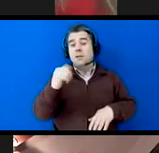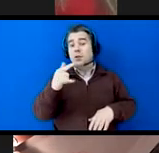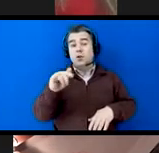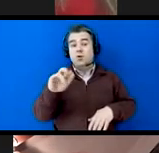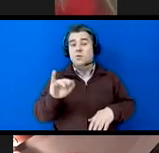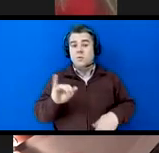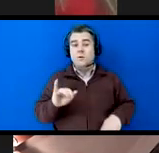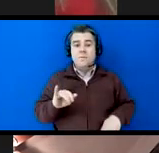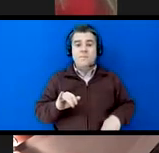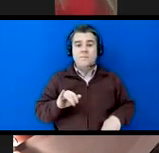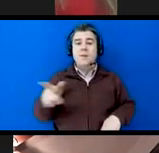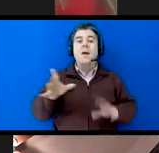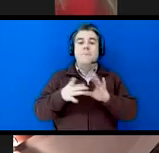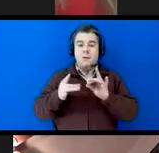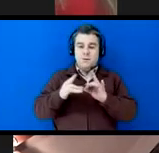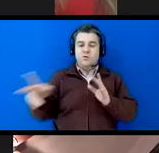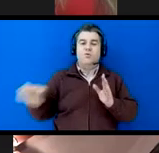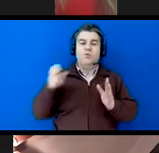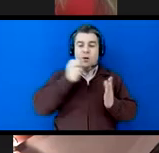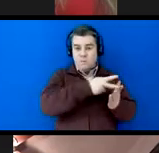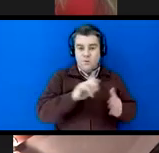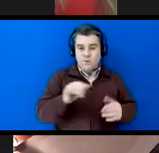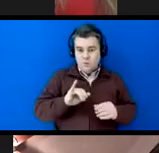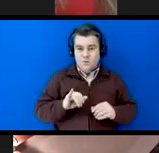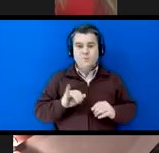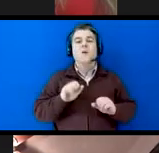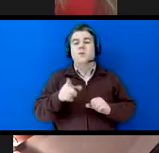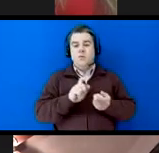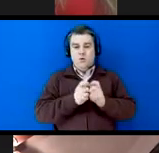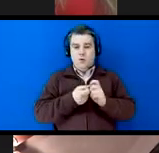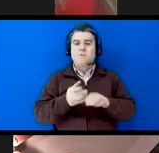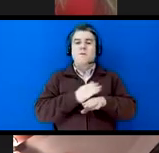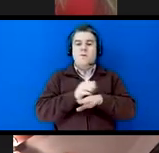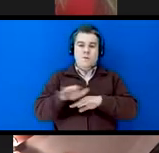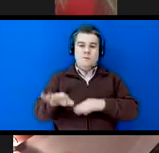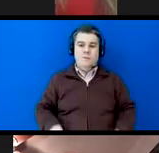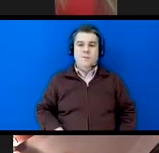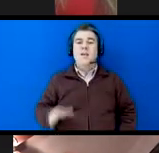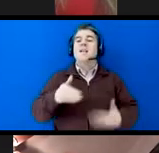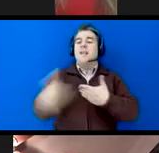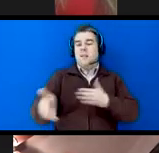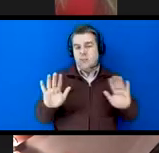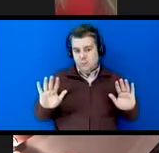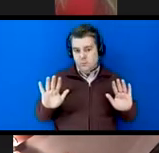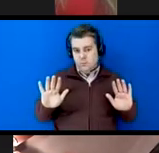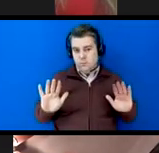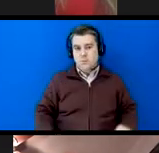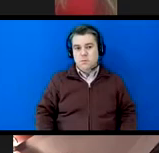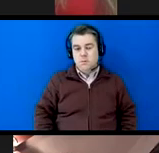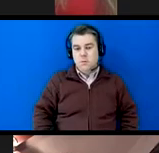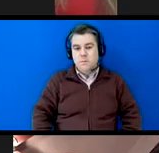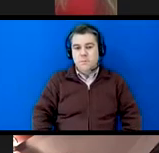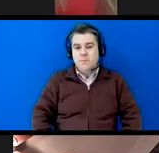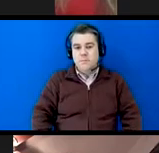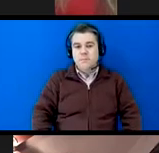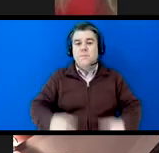that's copied in when we do that. And you could, again, adjust that before it goes out. So let's just hit next. And this is where you decide